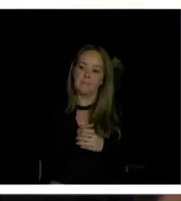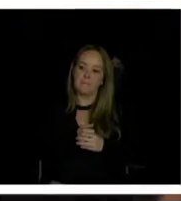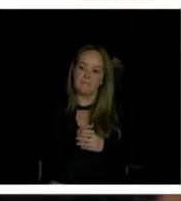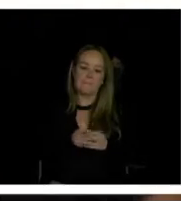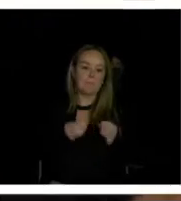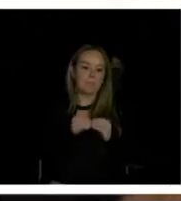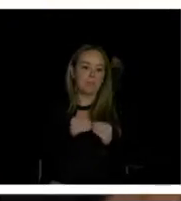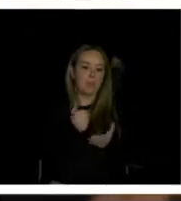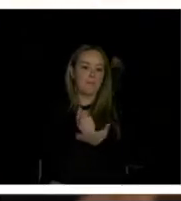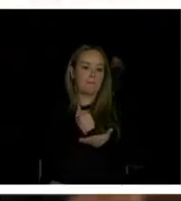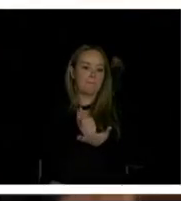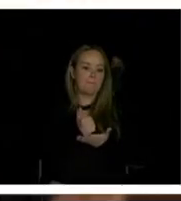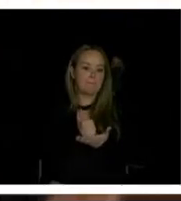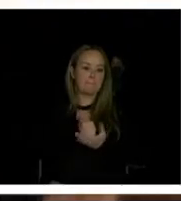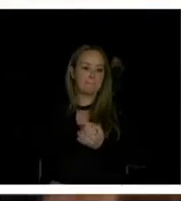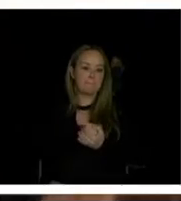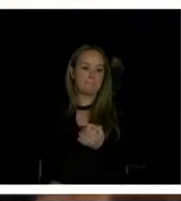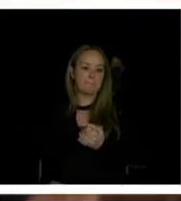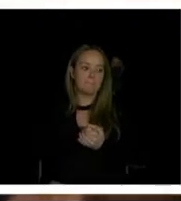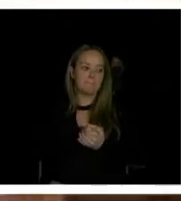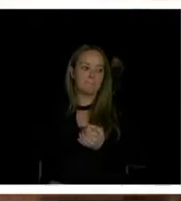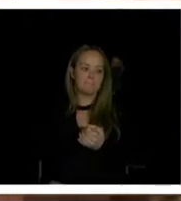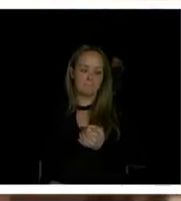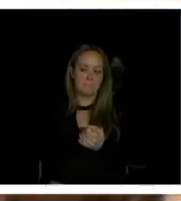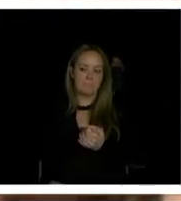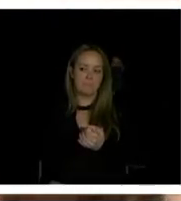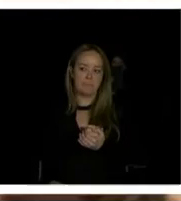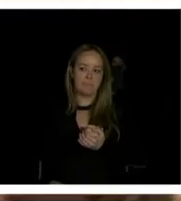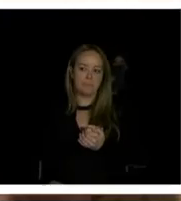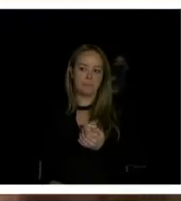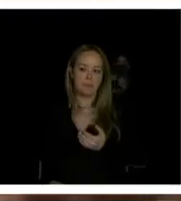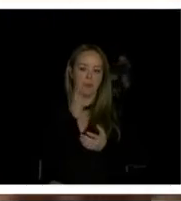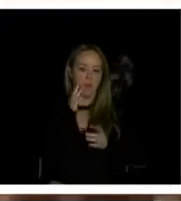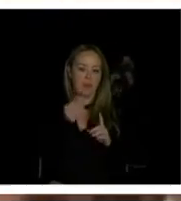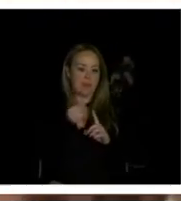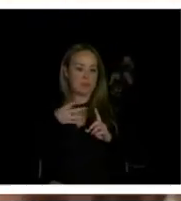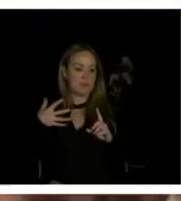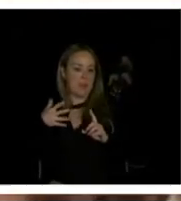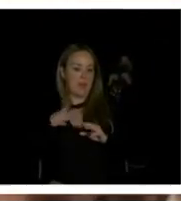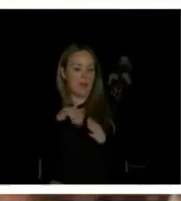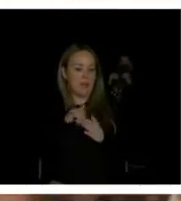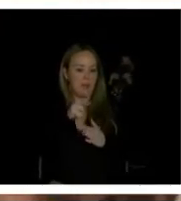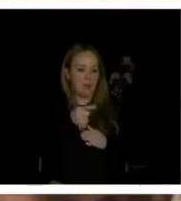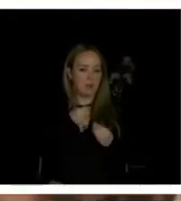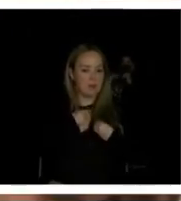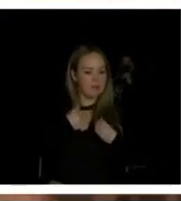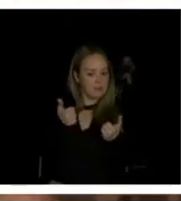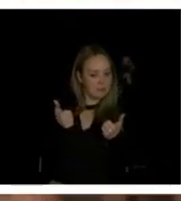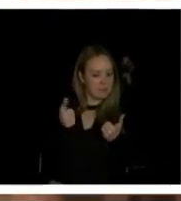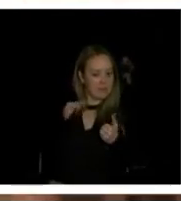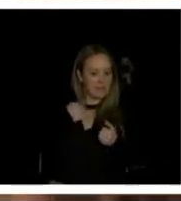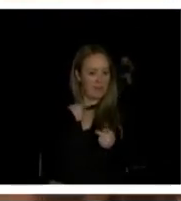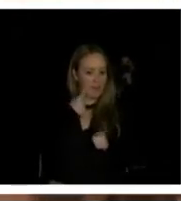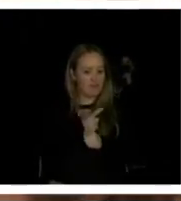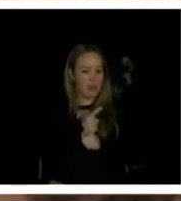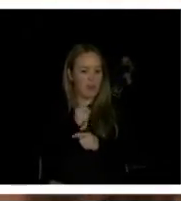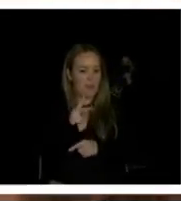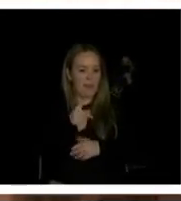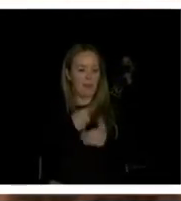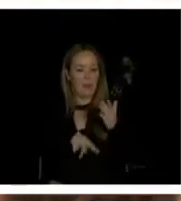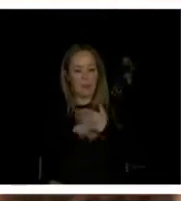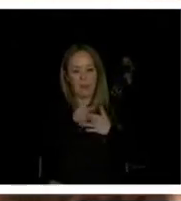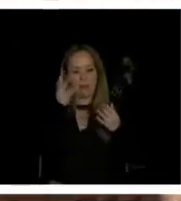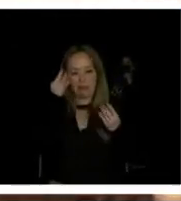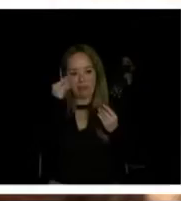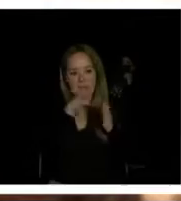More help. Okay, more help. All right, well, you know, and I'm going to expand on that, and then you give me a thumbs up if I'm on target with what your thought